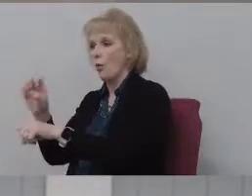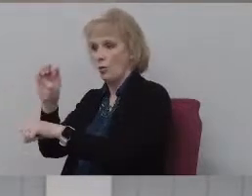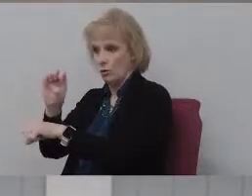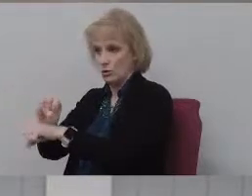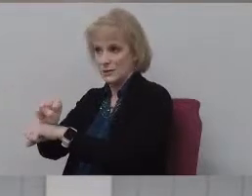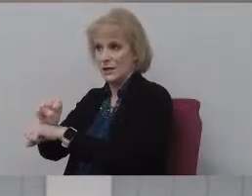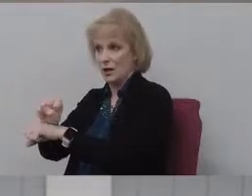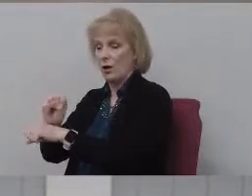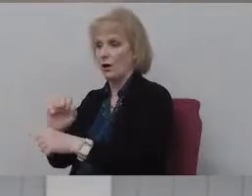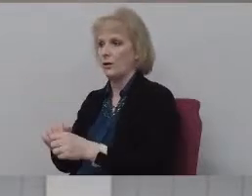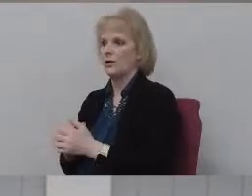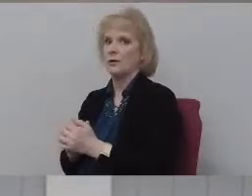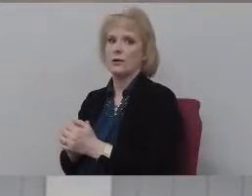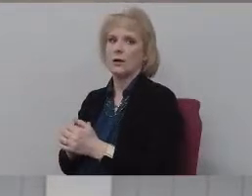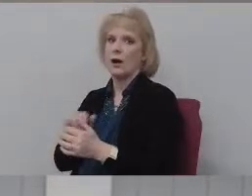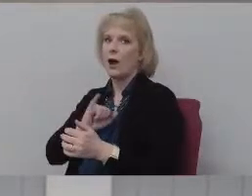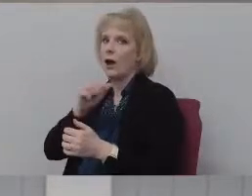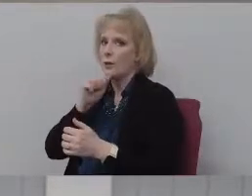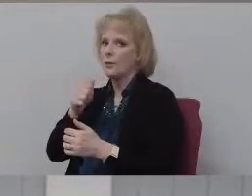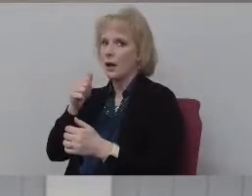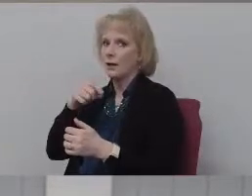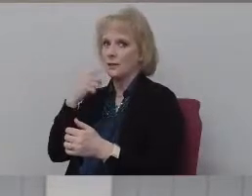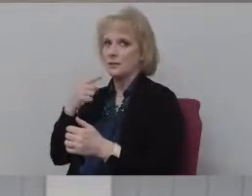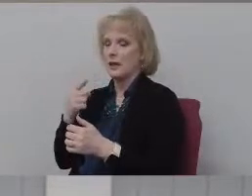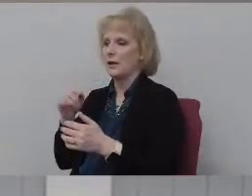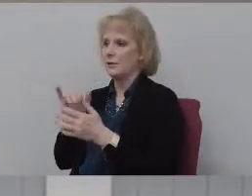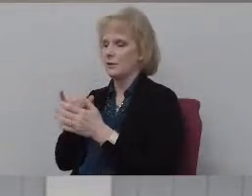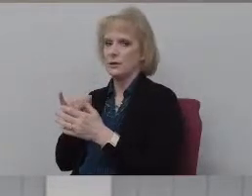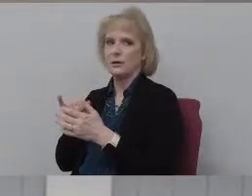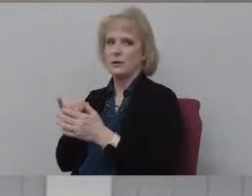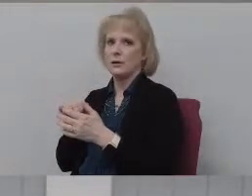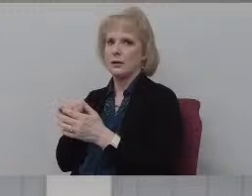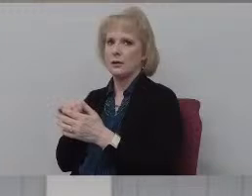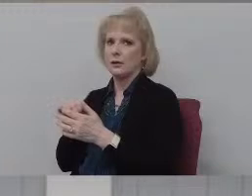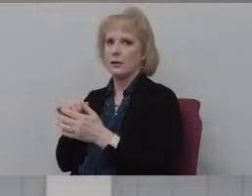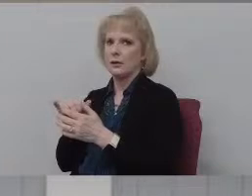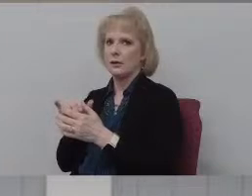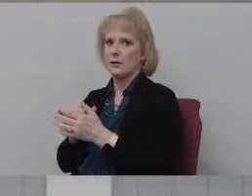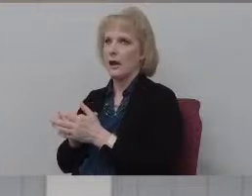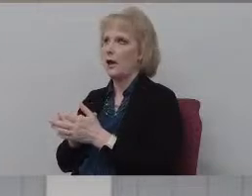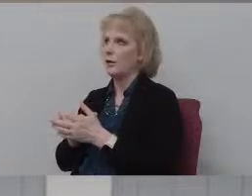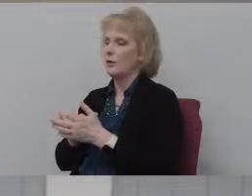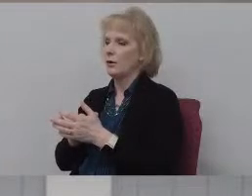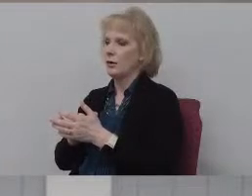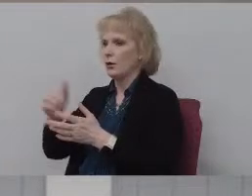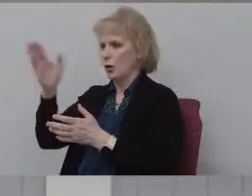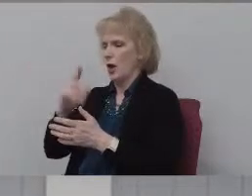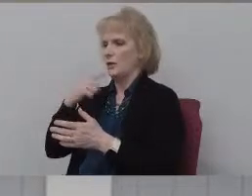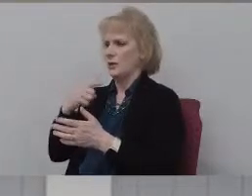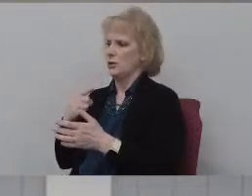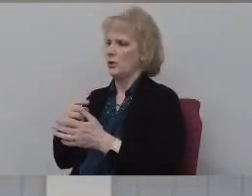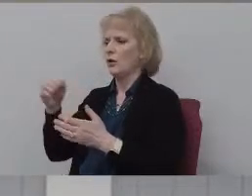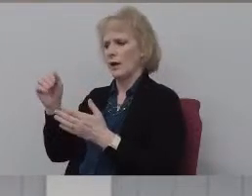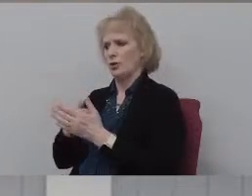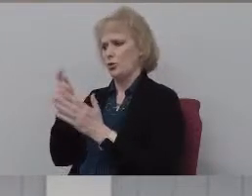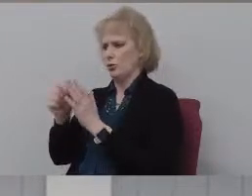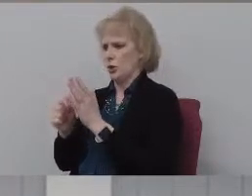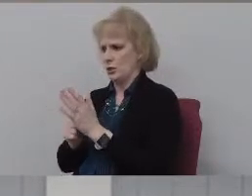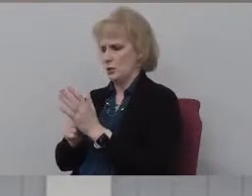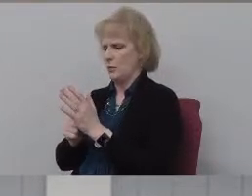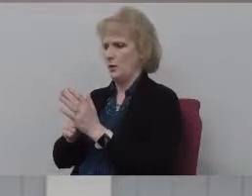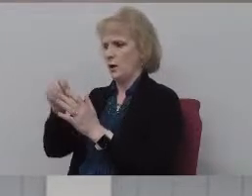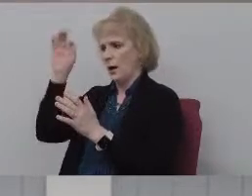know. And the same thing, I'm not saying that the prophet is, you know, God says, okay, now, New Testament pastor, the prophet, there's